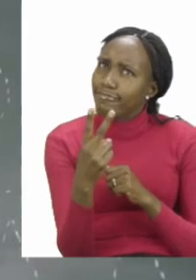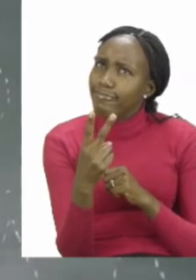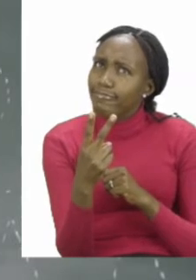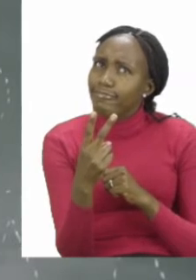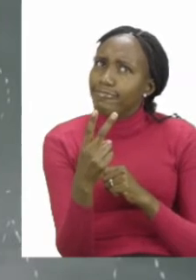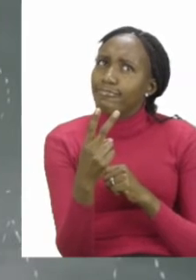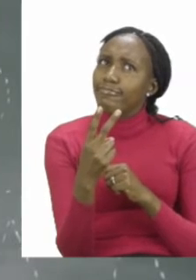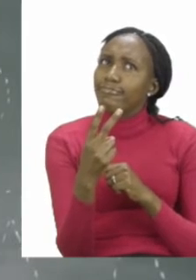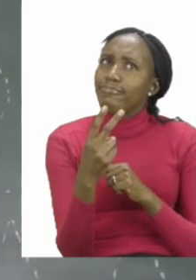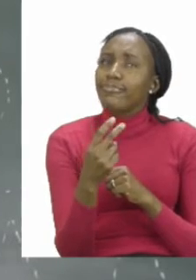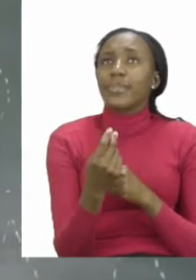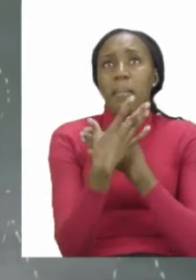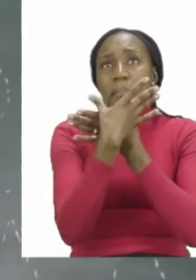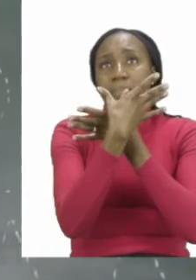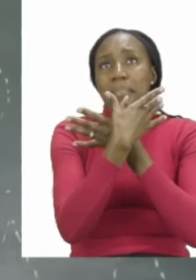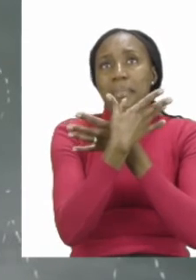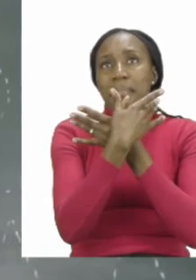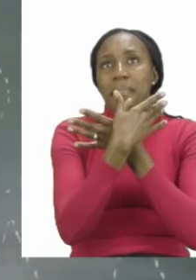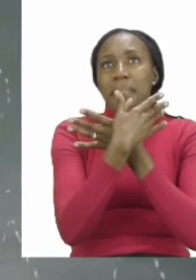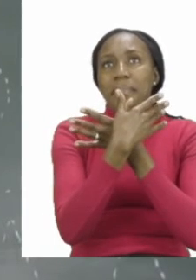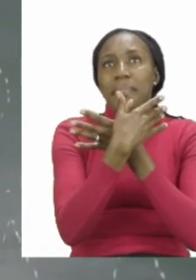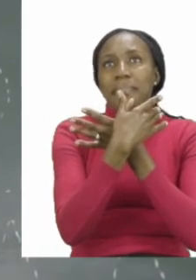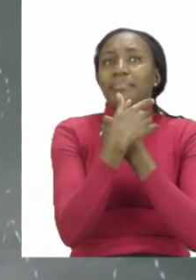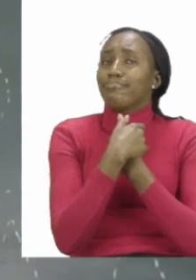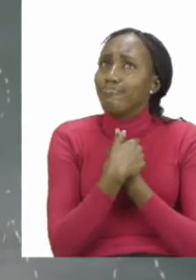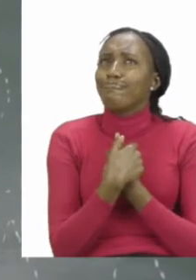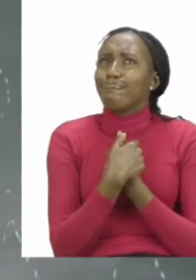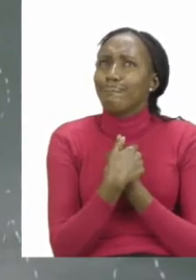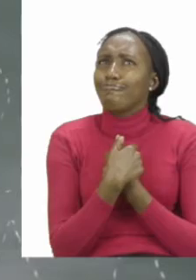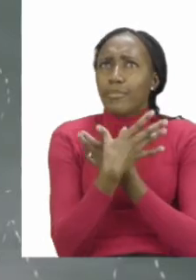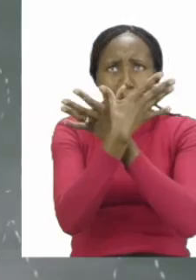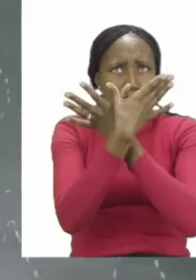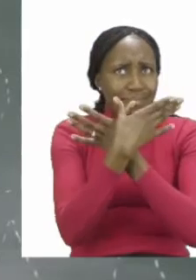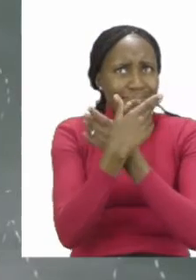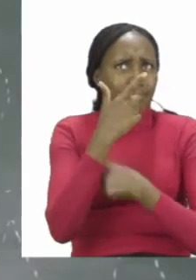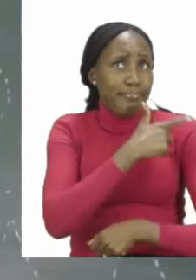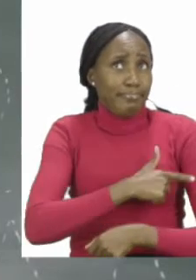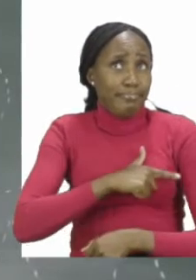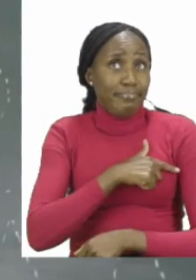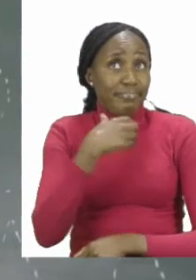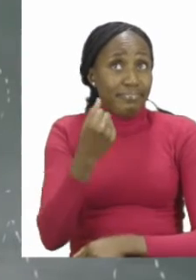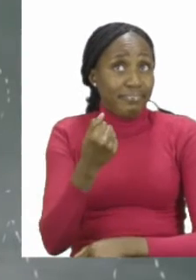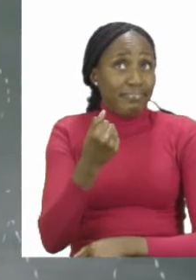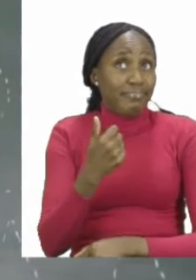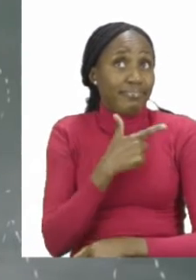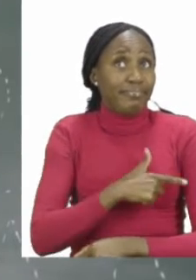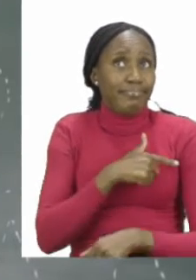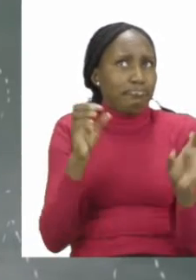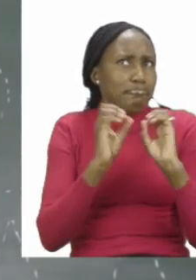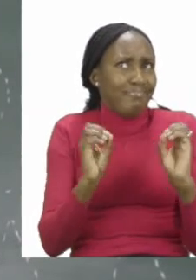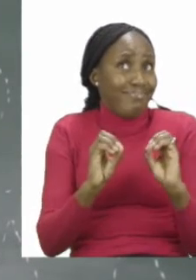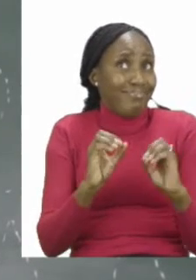at the butterfly. Would you say the butterfly is a living thing or